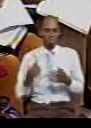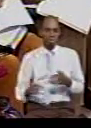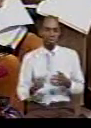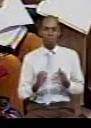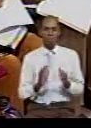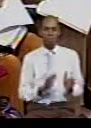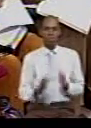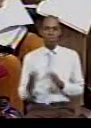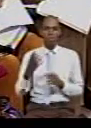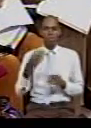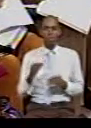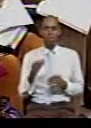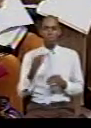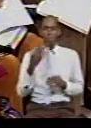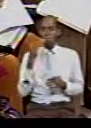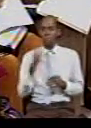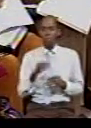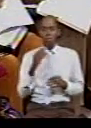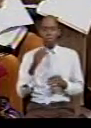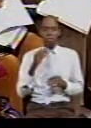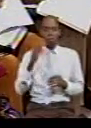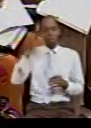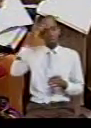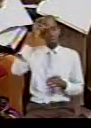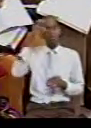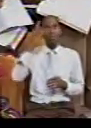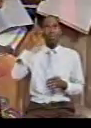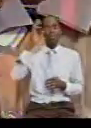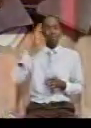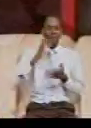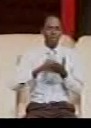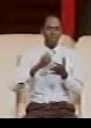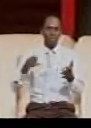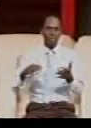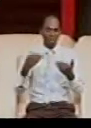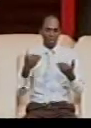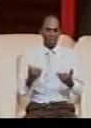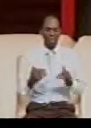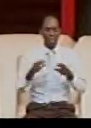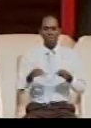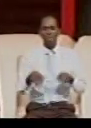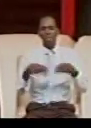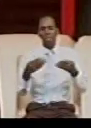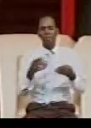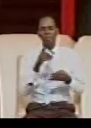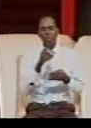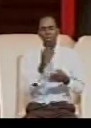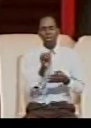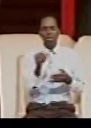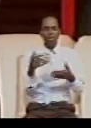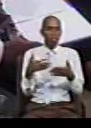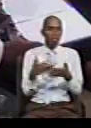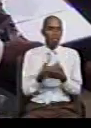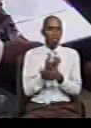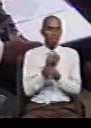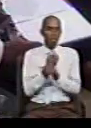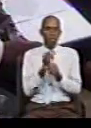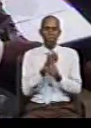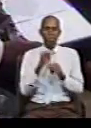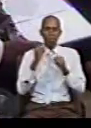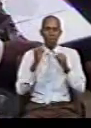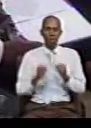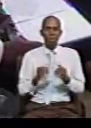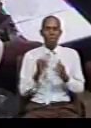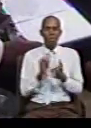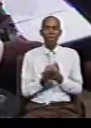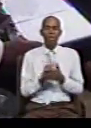will remove. And then he will give you a new saving power. That saving power will keep you